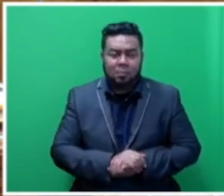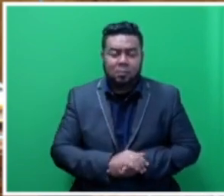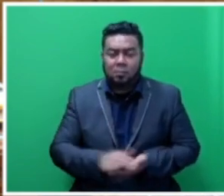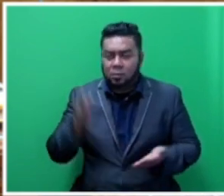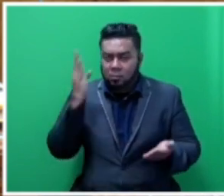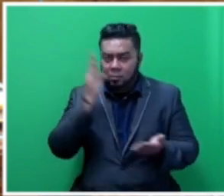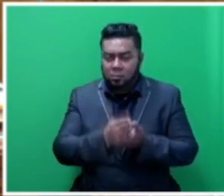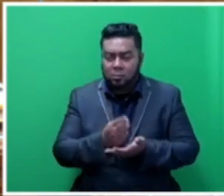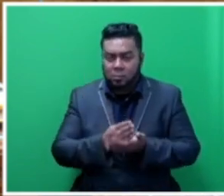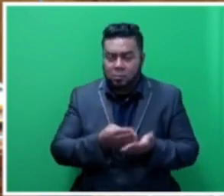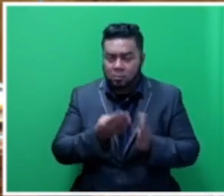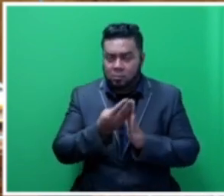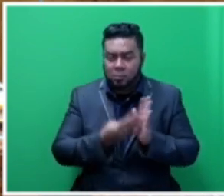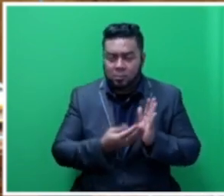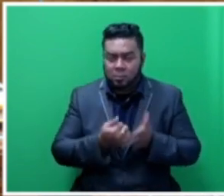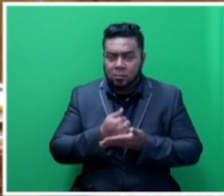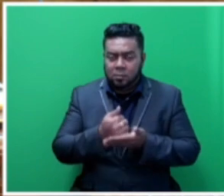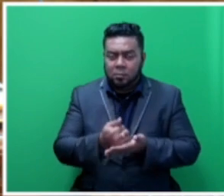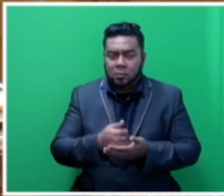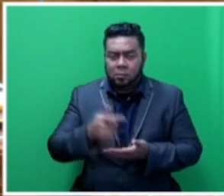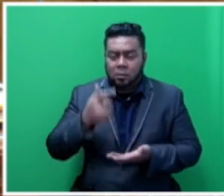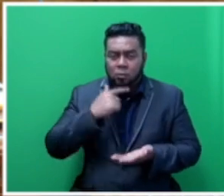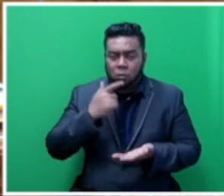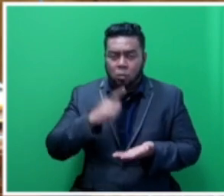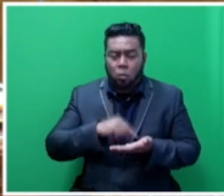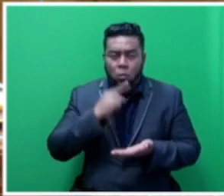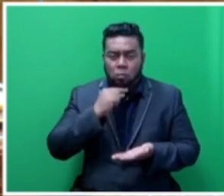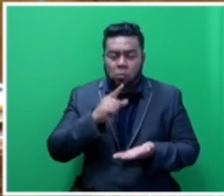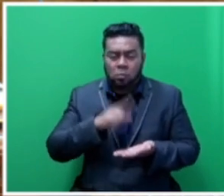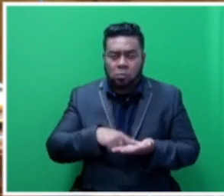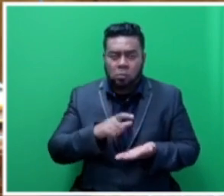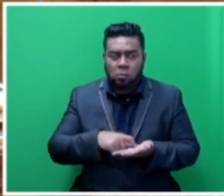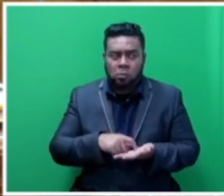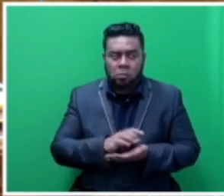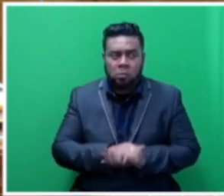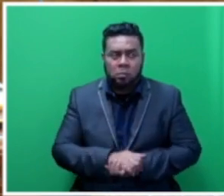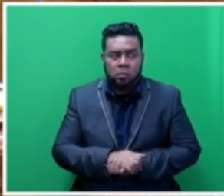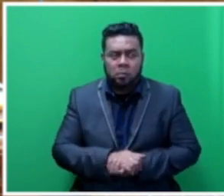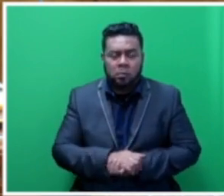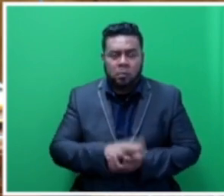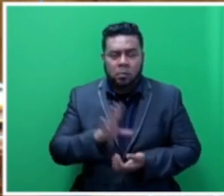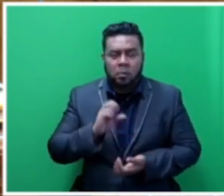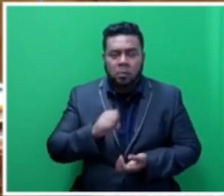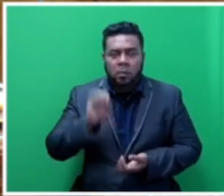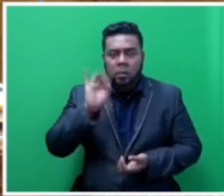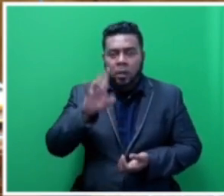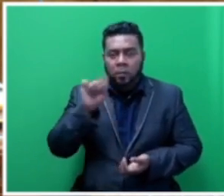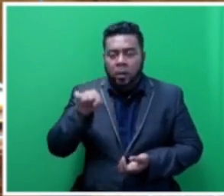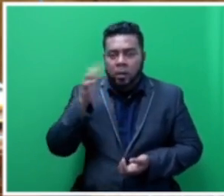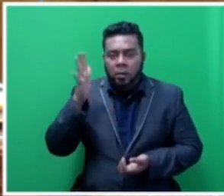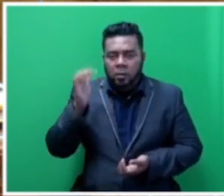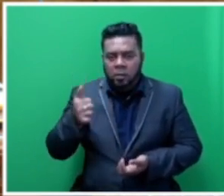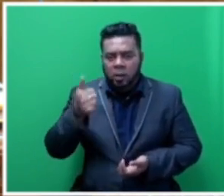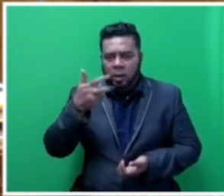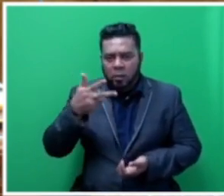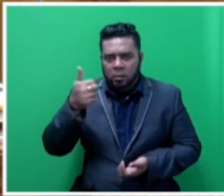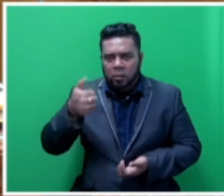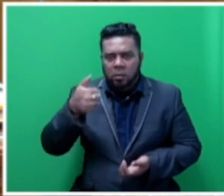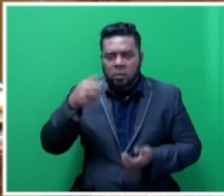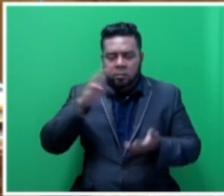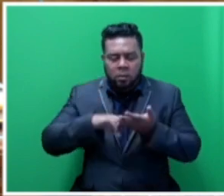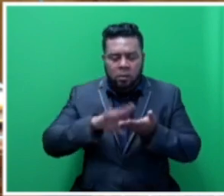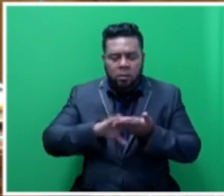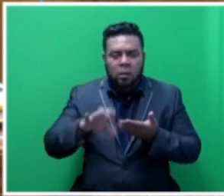direct budget support and loans and in kind of about $10.86 million